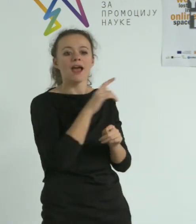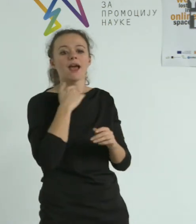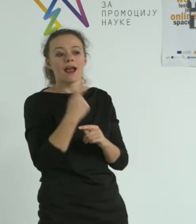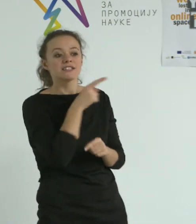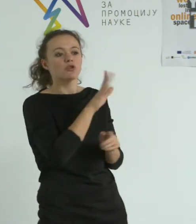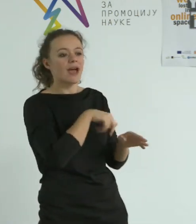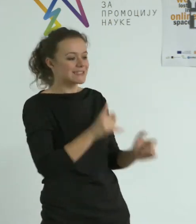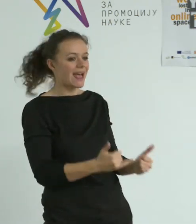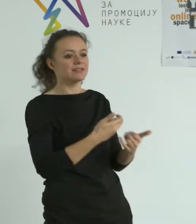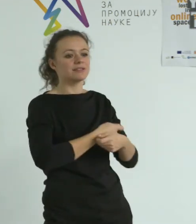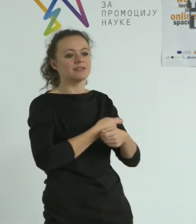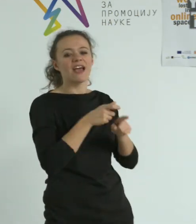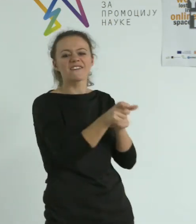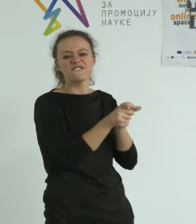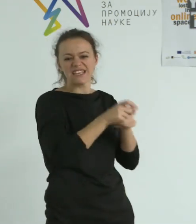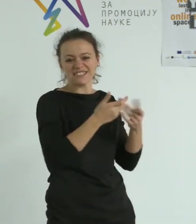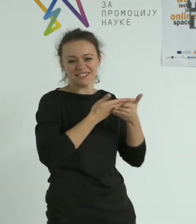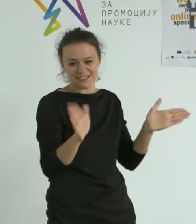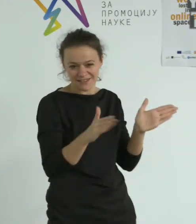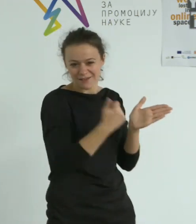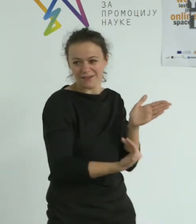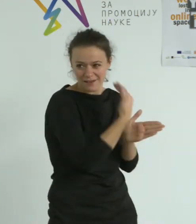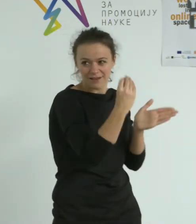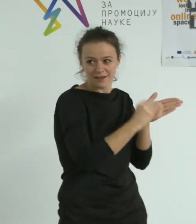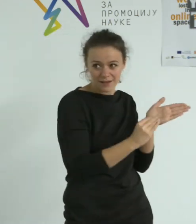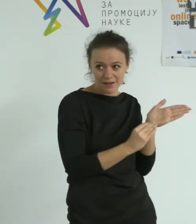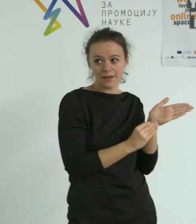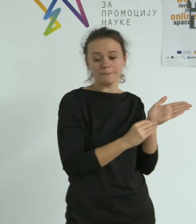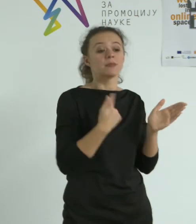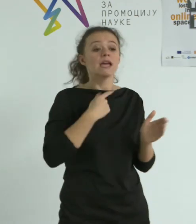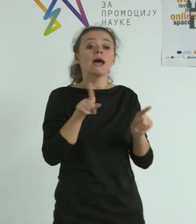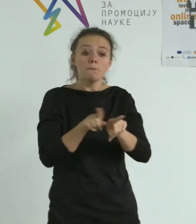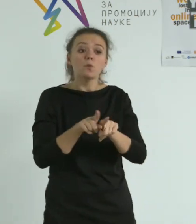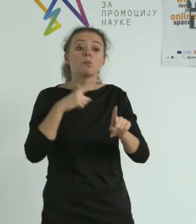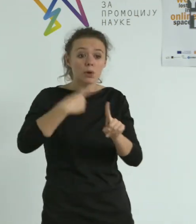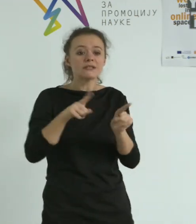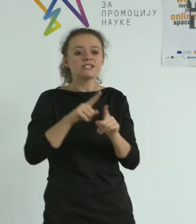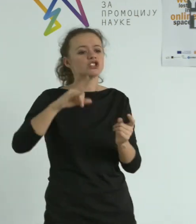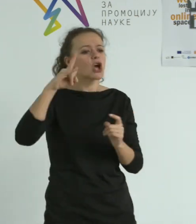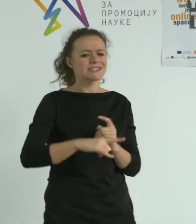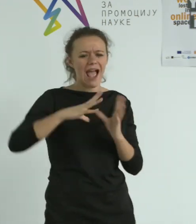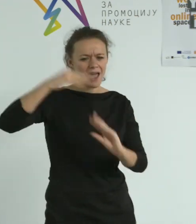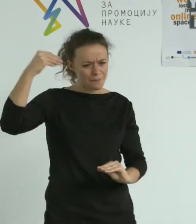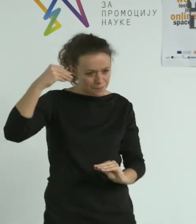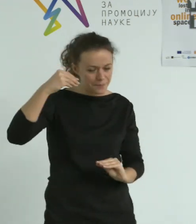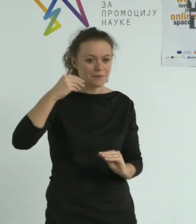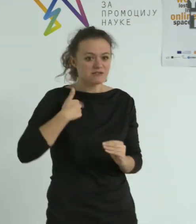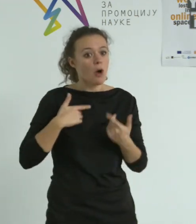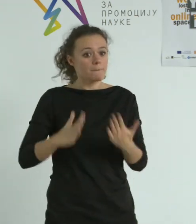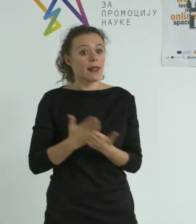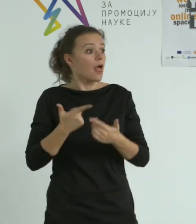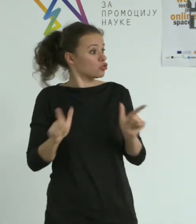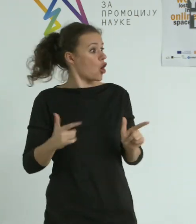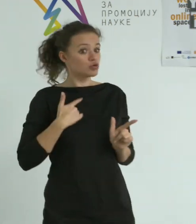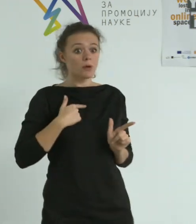now, like if you need any attention or we were available on Skype, but nobody ever asked us to